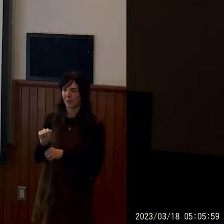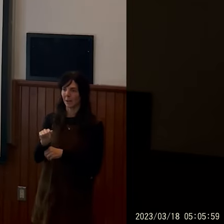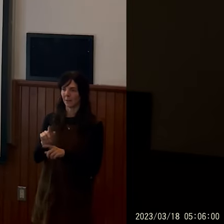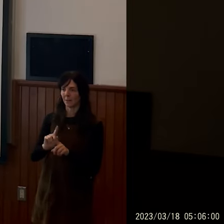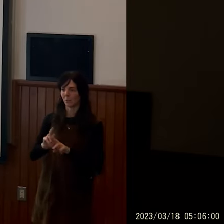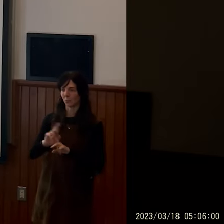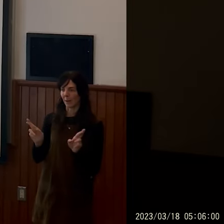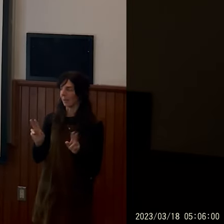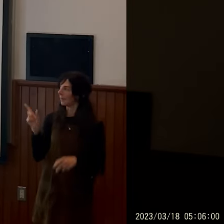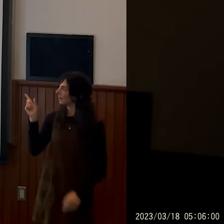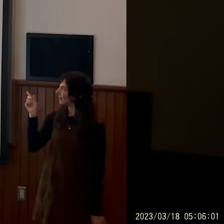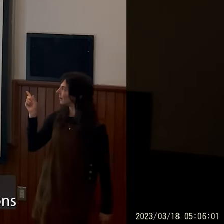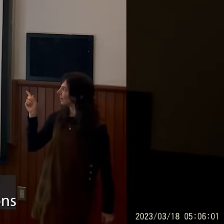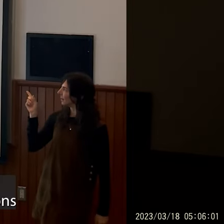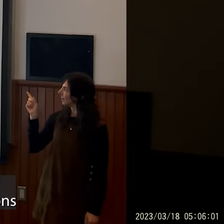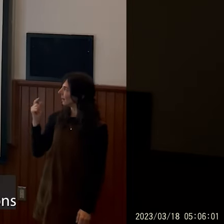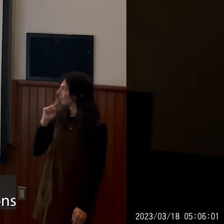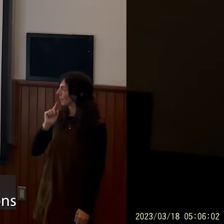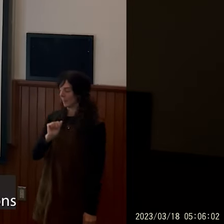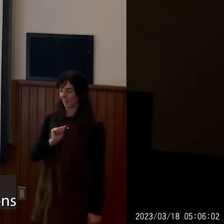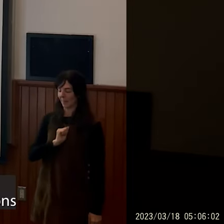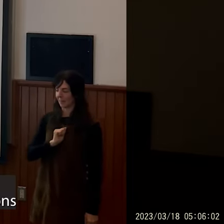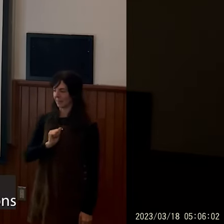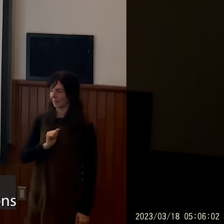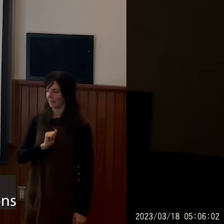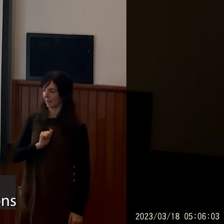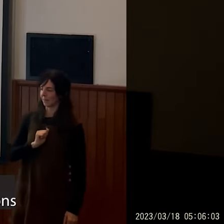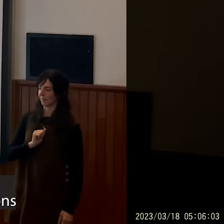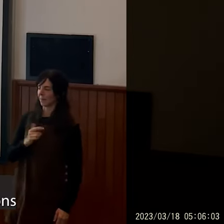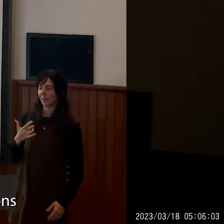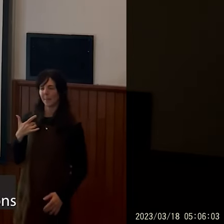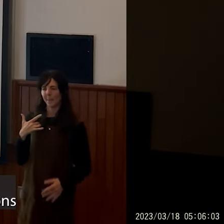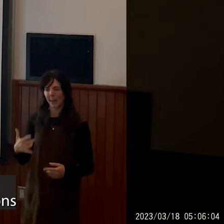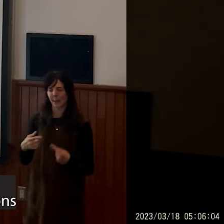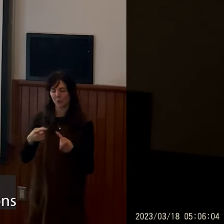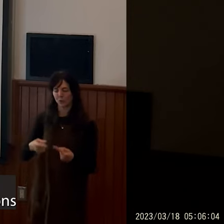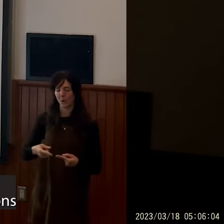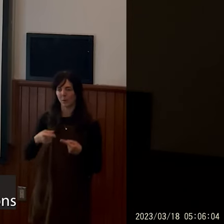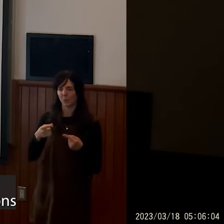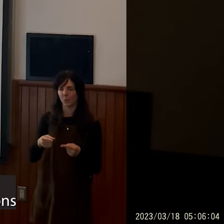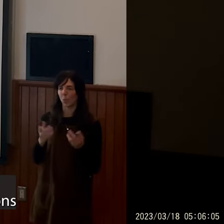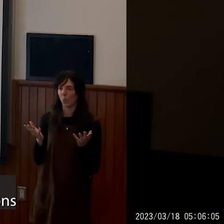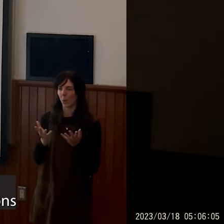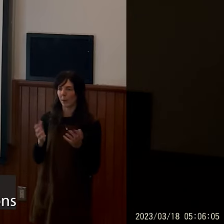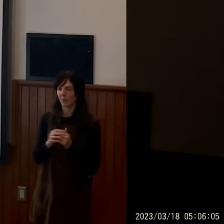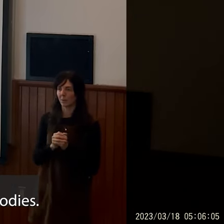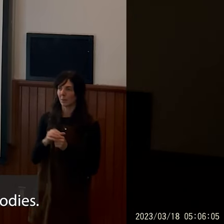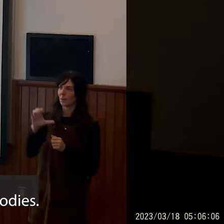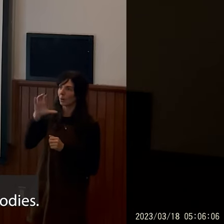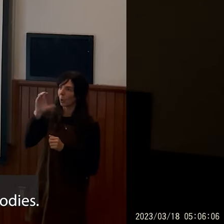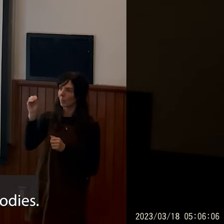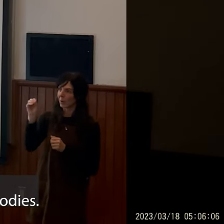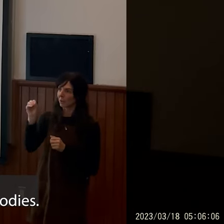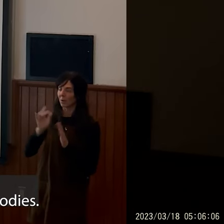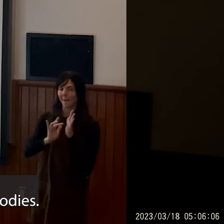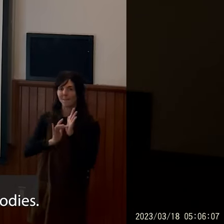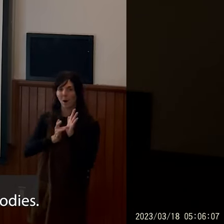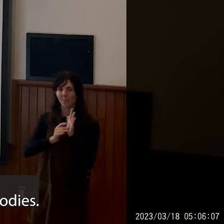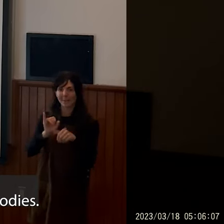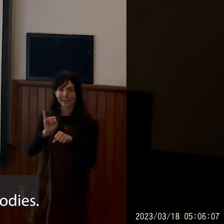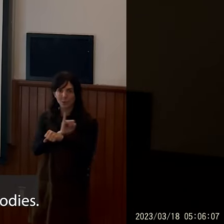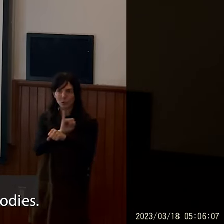is for me, it's like a struggle always about how the corporation, the